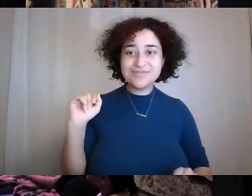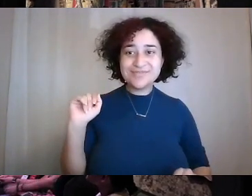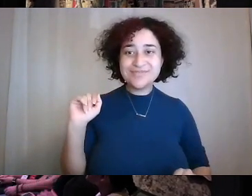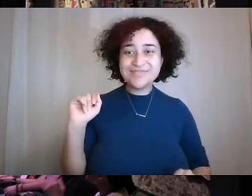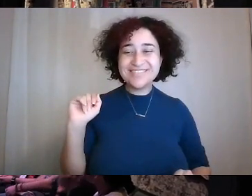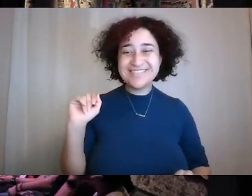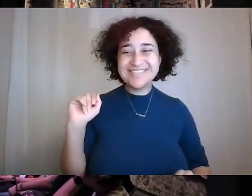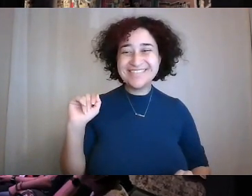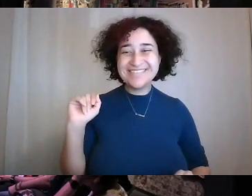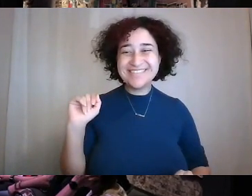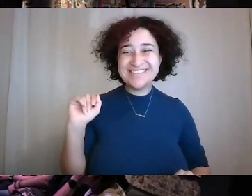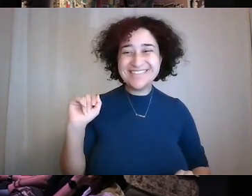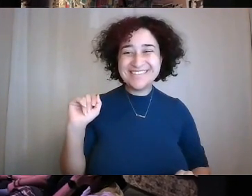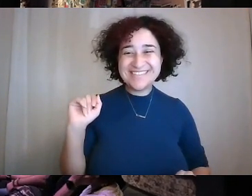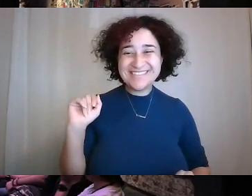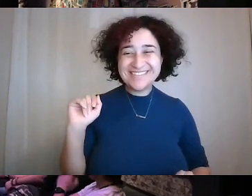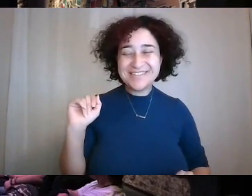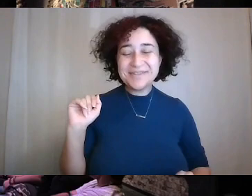Good to see you, Olga.